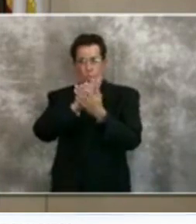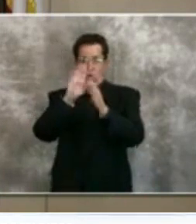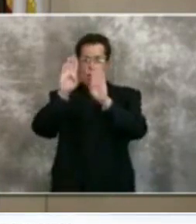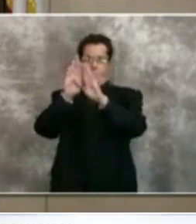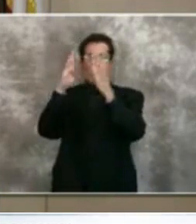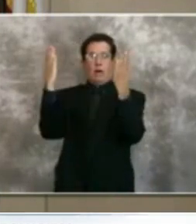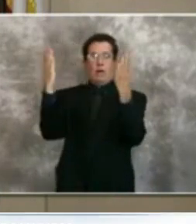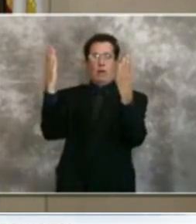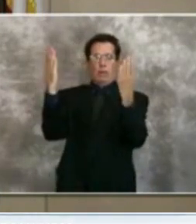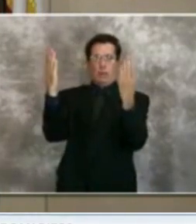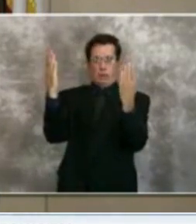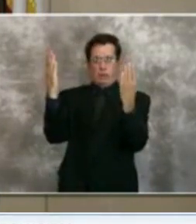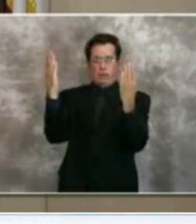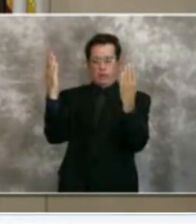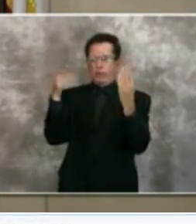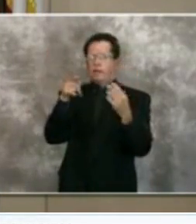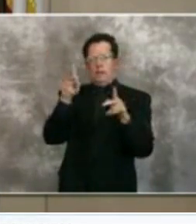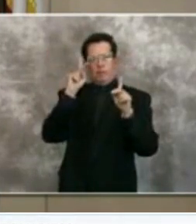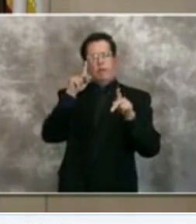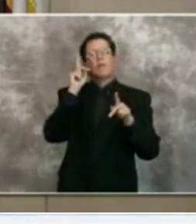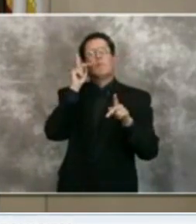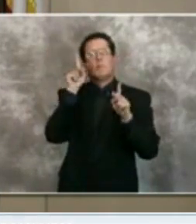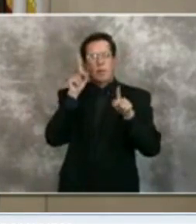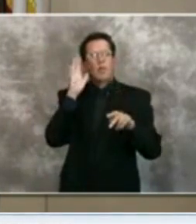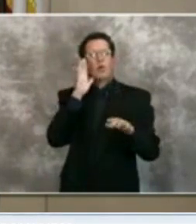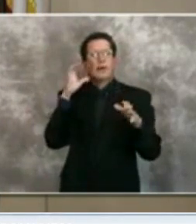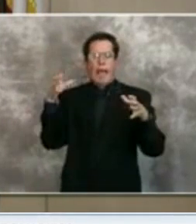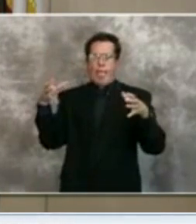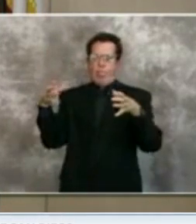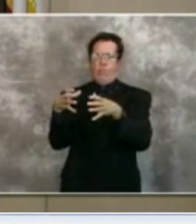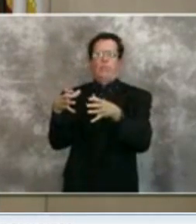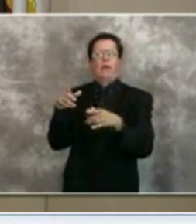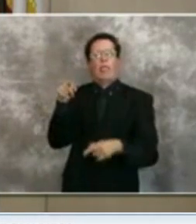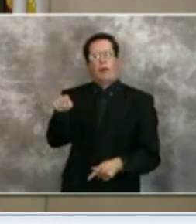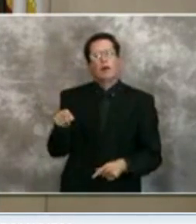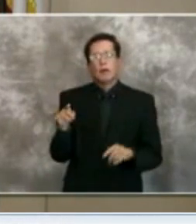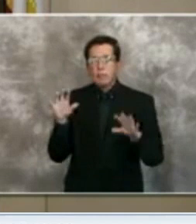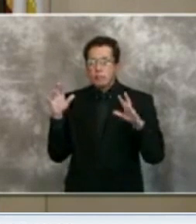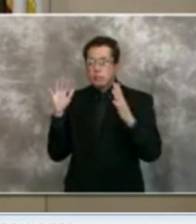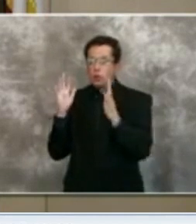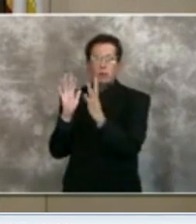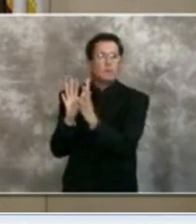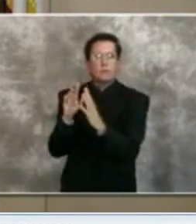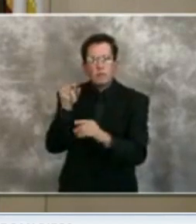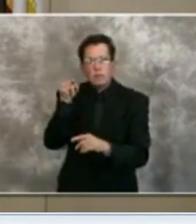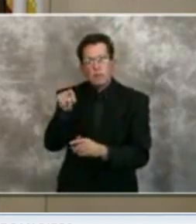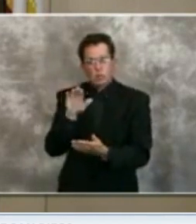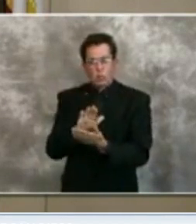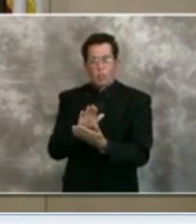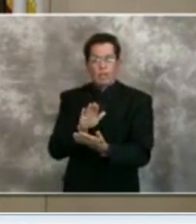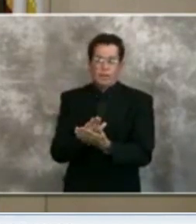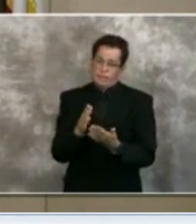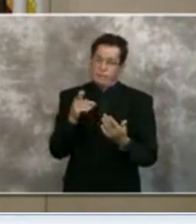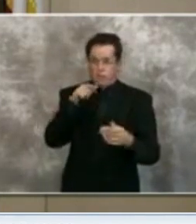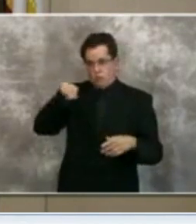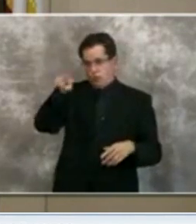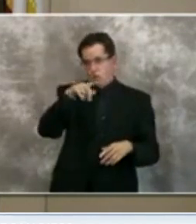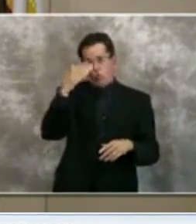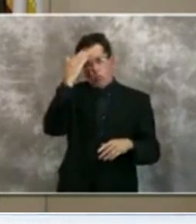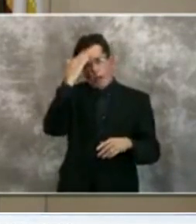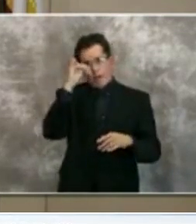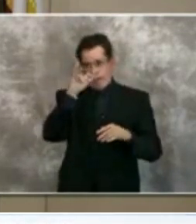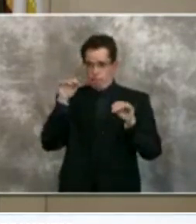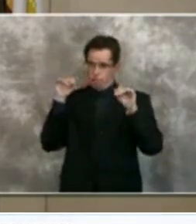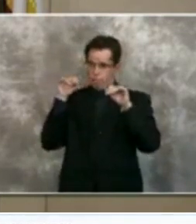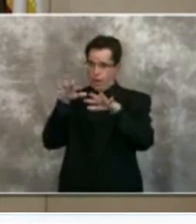you have the opportunity for people to gather. And as everyone is aware, increased outbreaks are associated